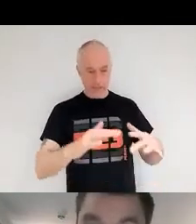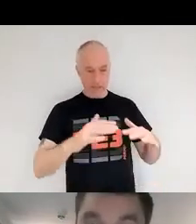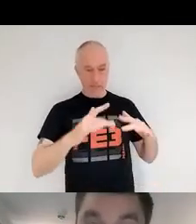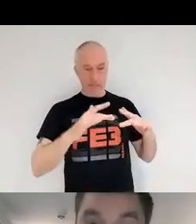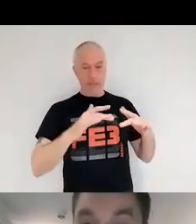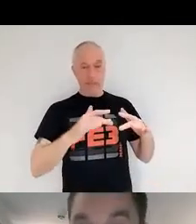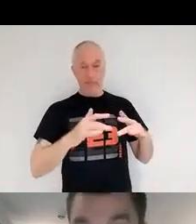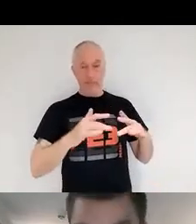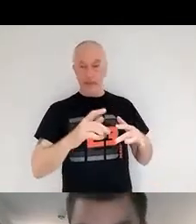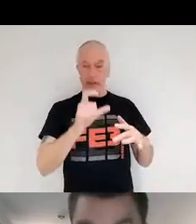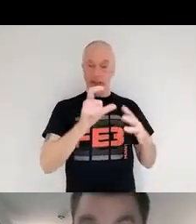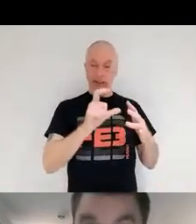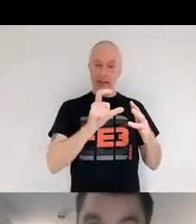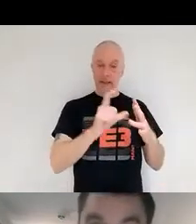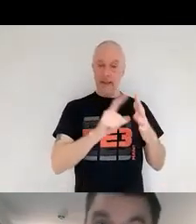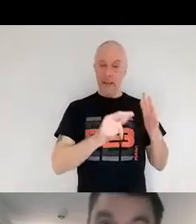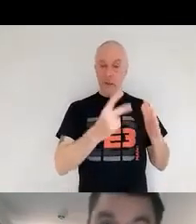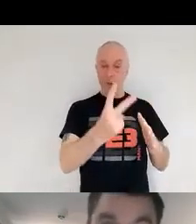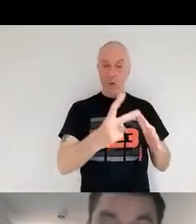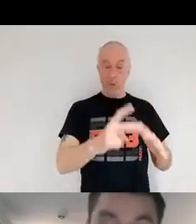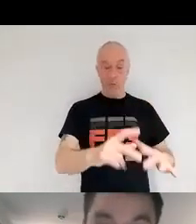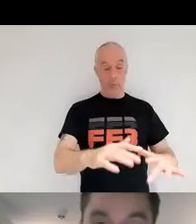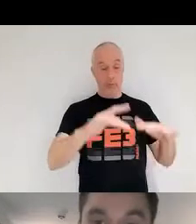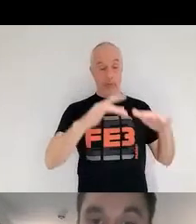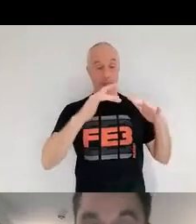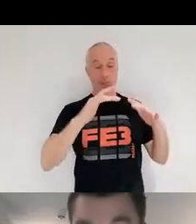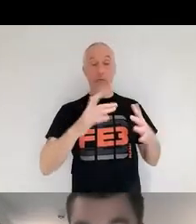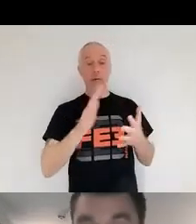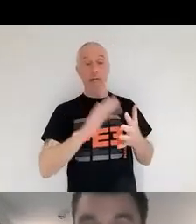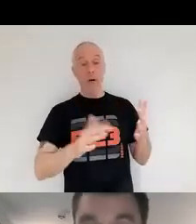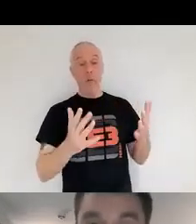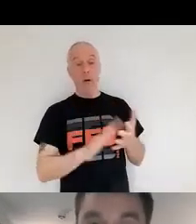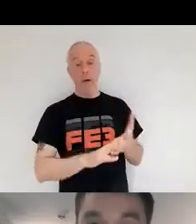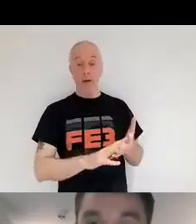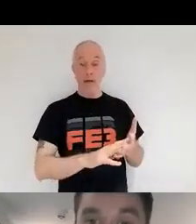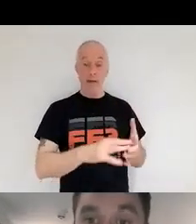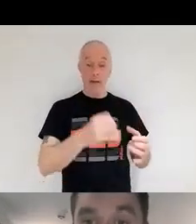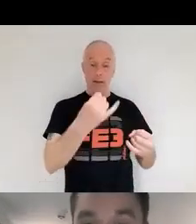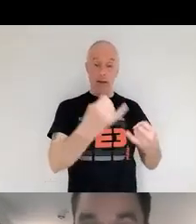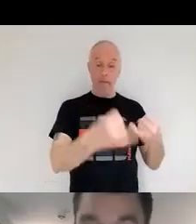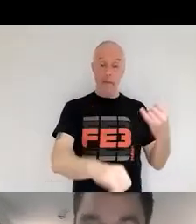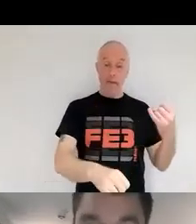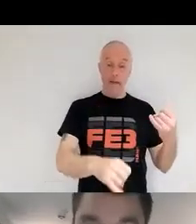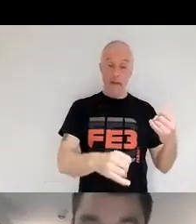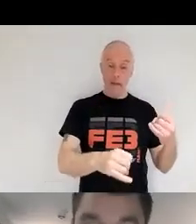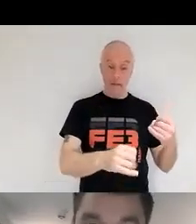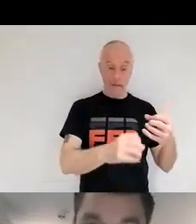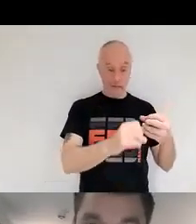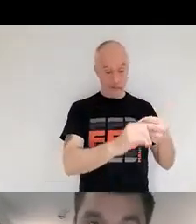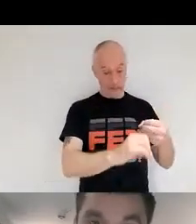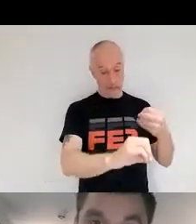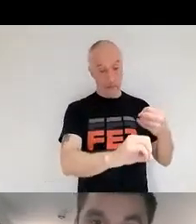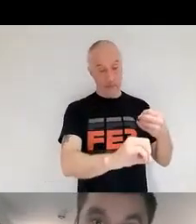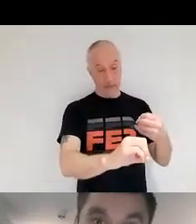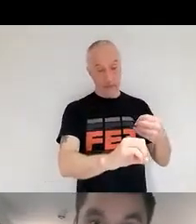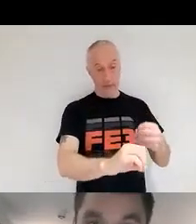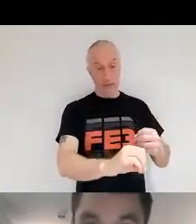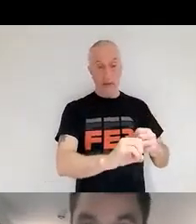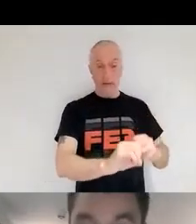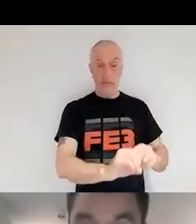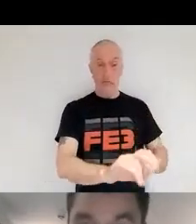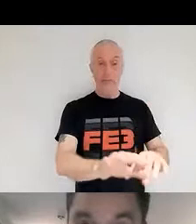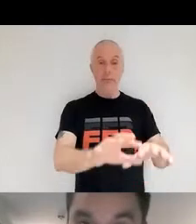carbon monoxide through a failed flue, which is then going into a room and leading to